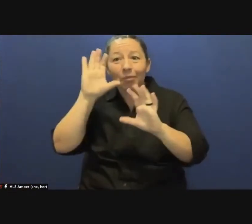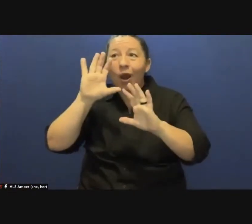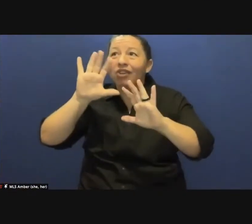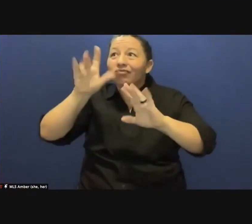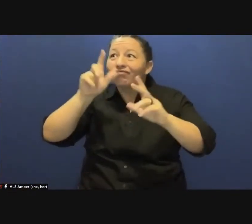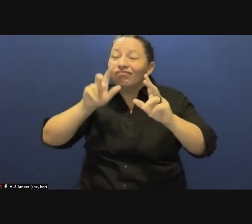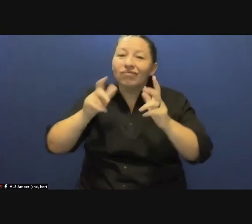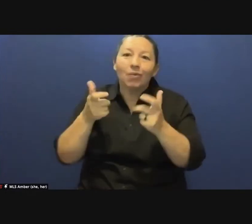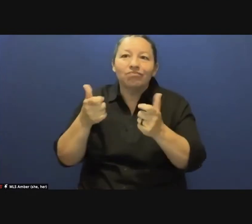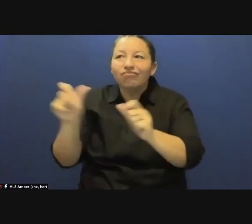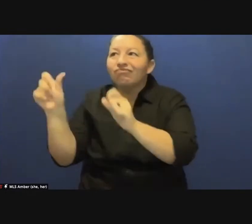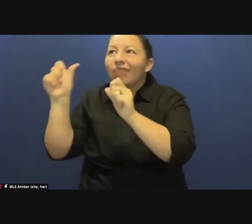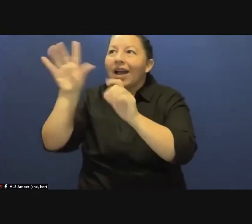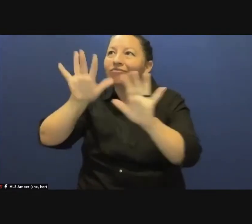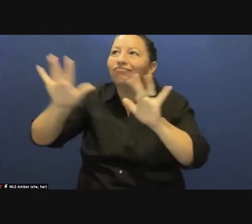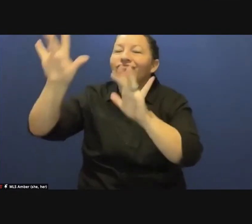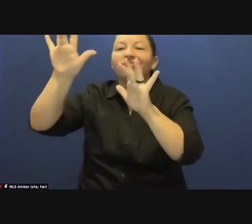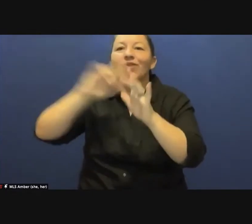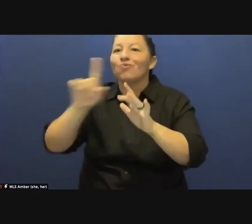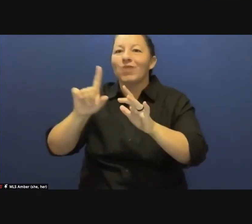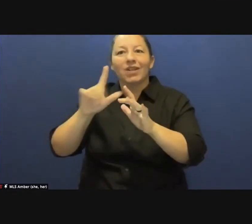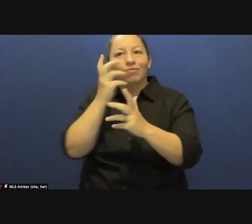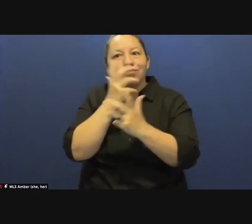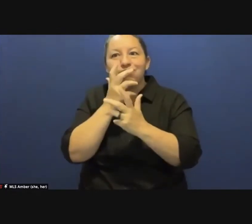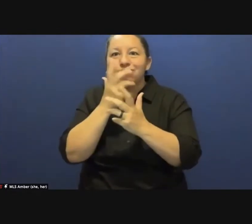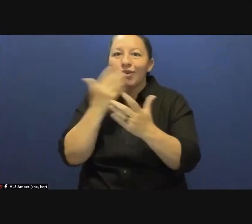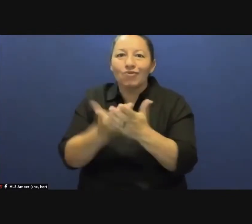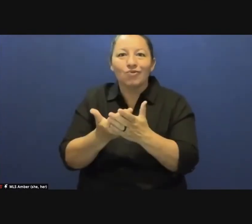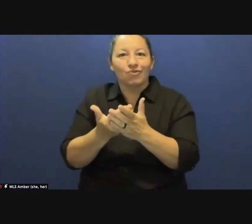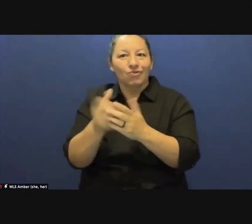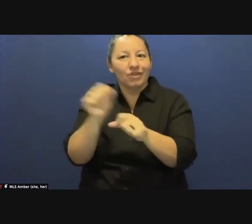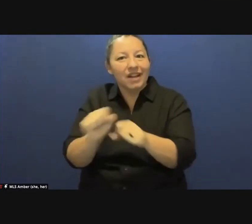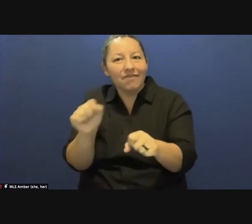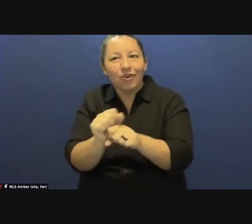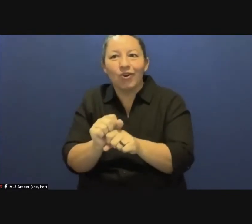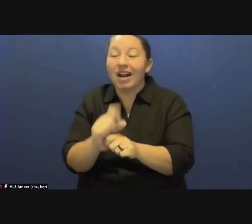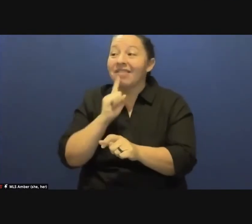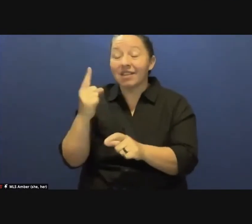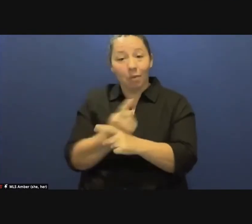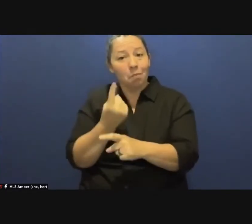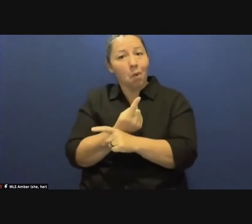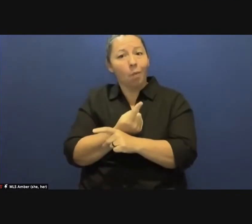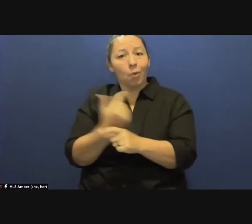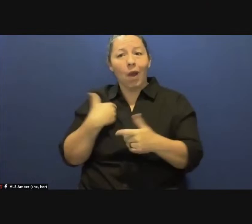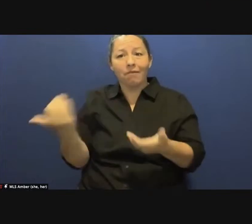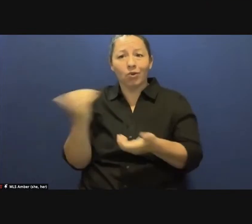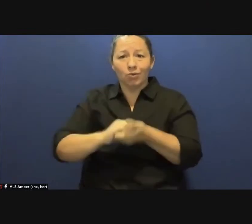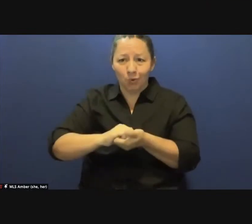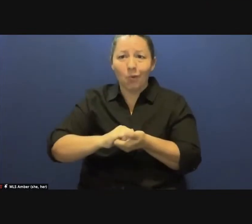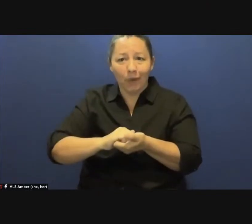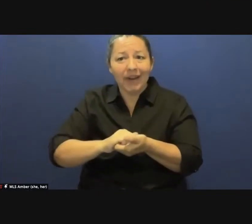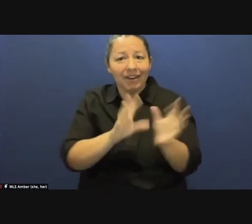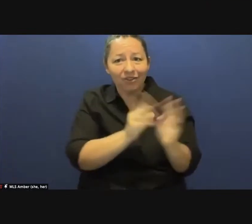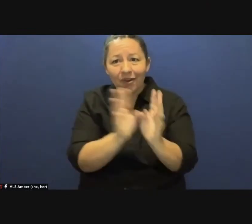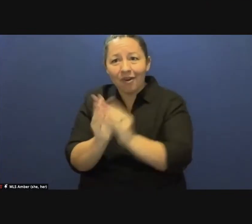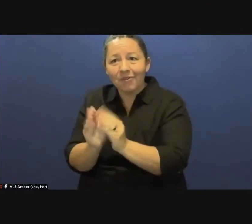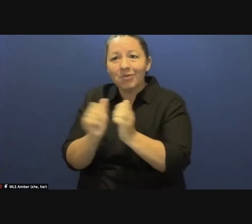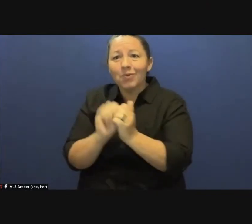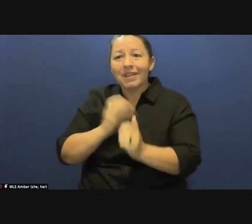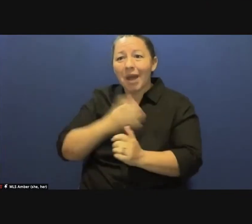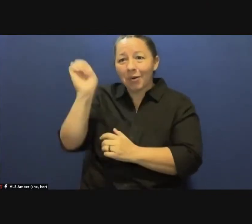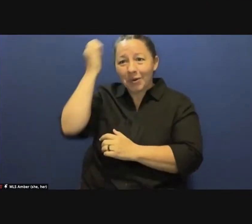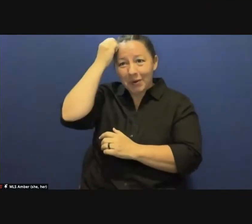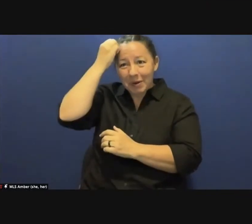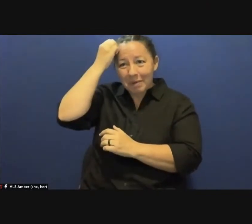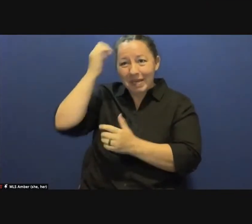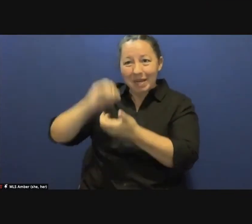it's particularly appropriate that we're holding this jointly with our European partners. And in just